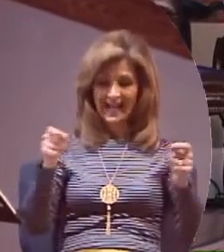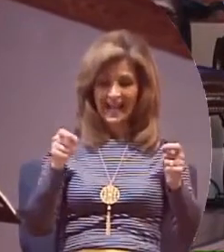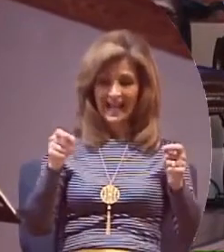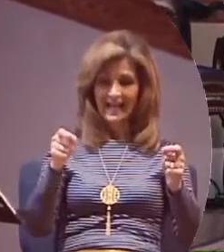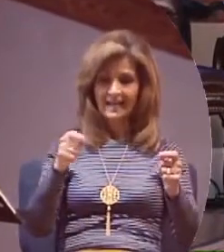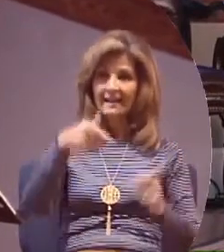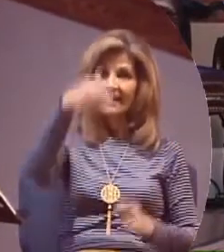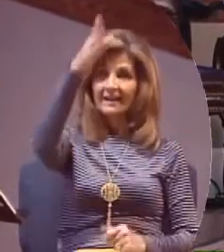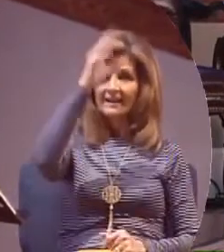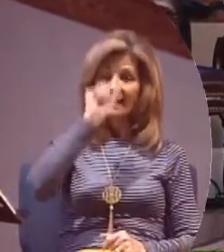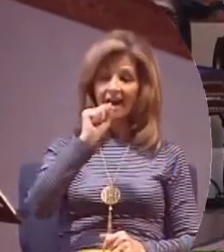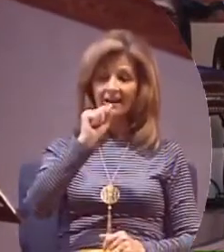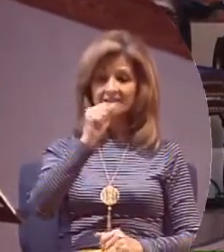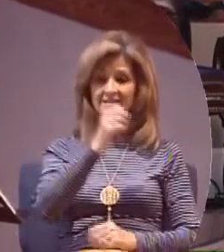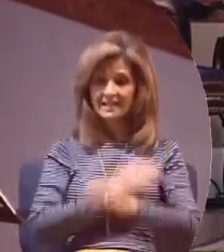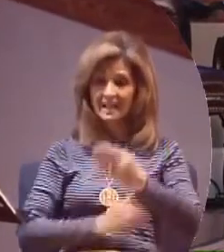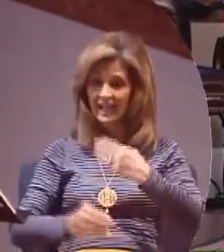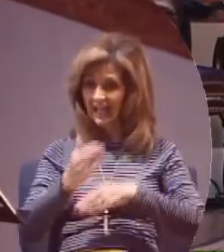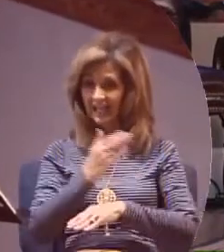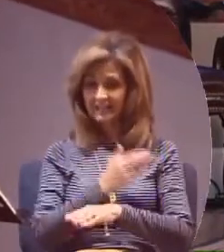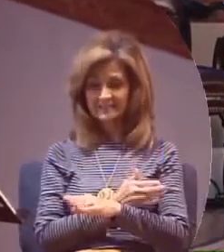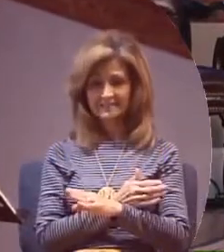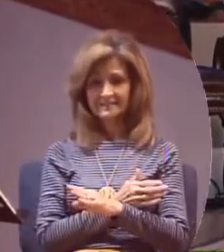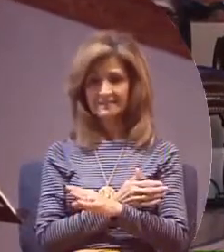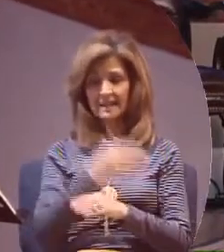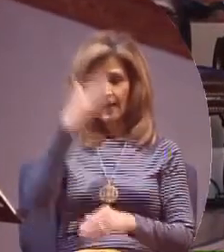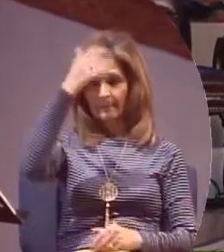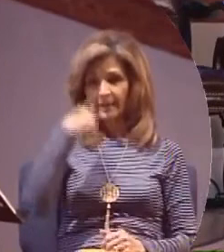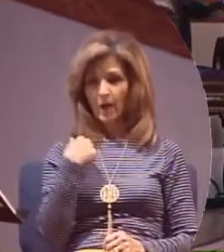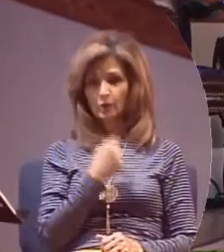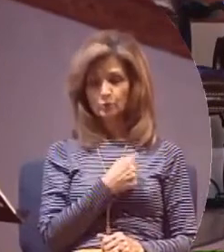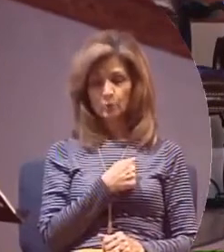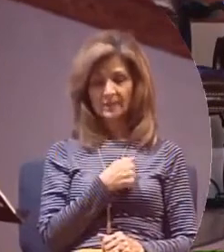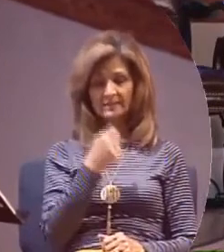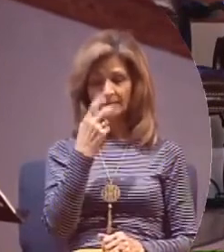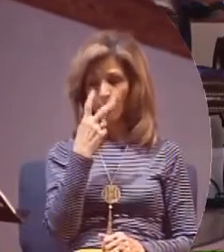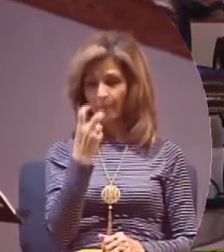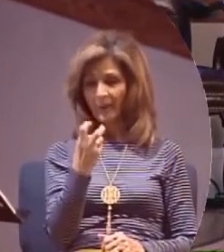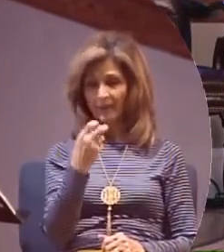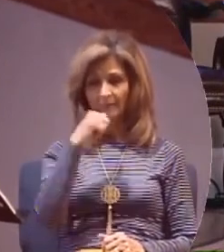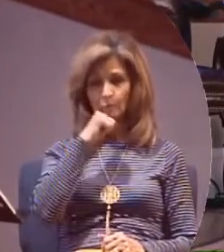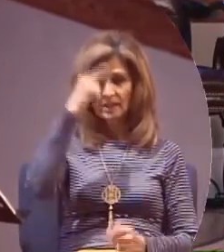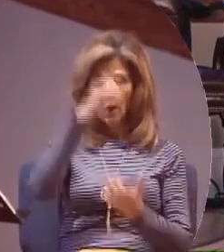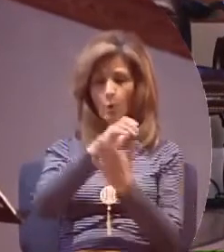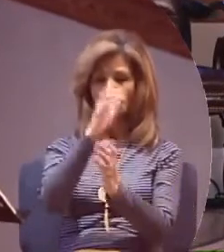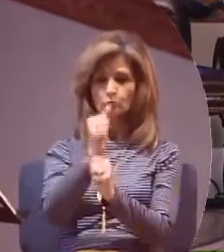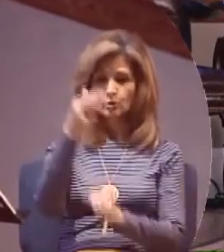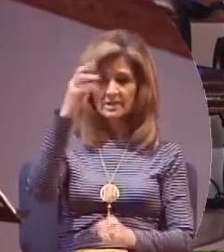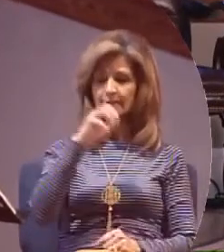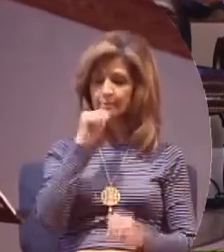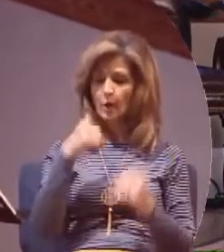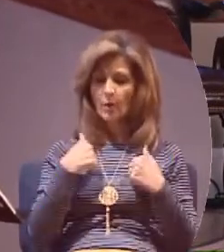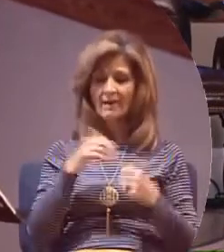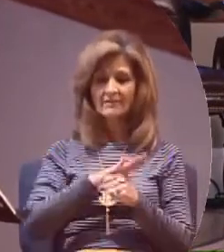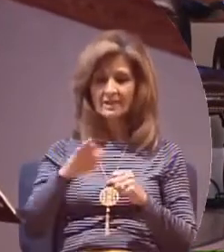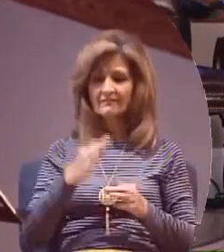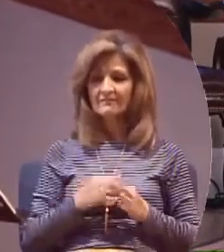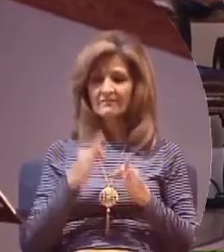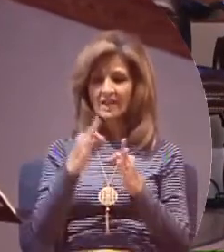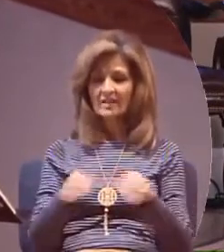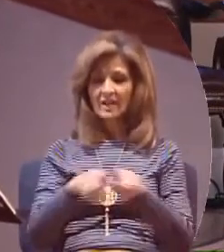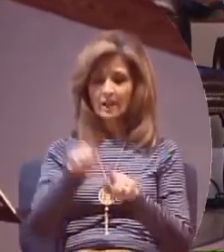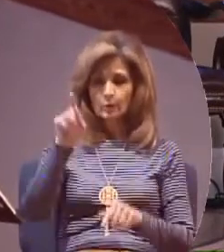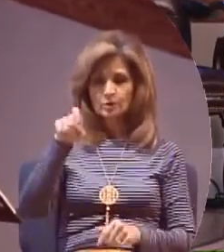the hands of an almighty God because we just don't believe Him, we don't trust Him, we don't have faith in Him like we